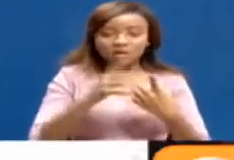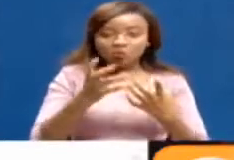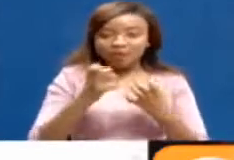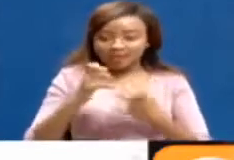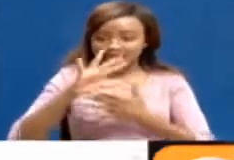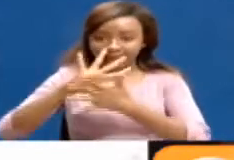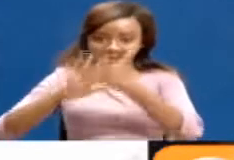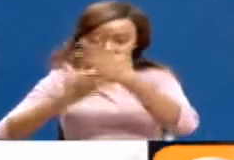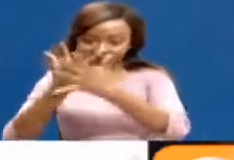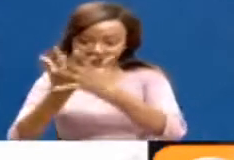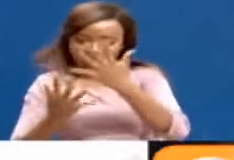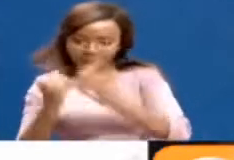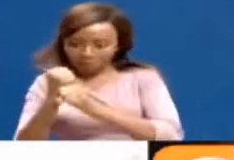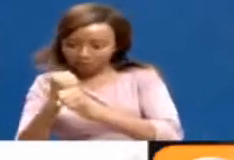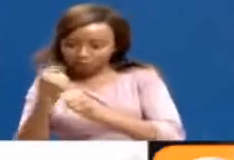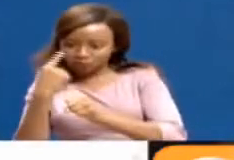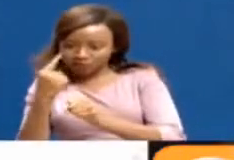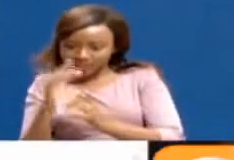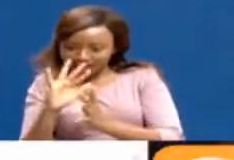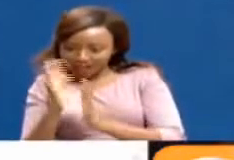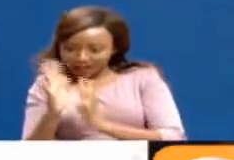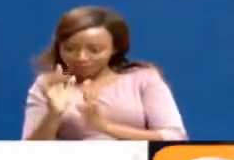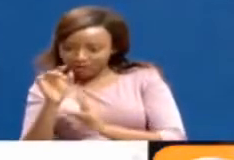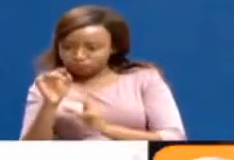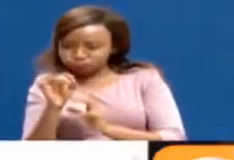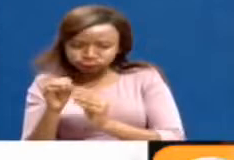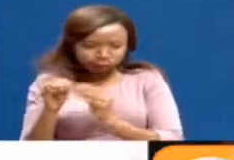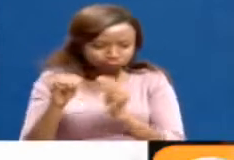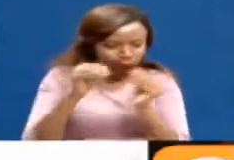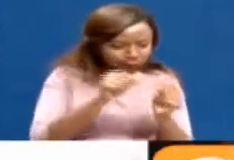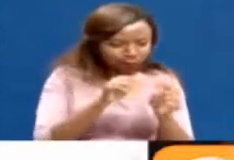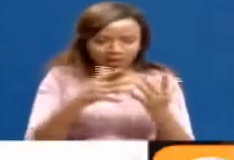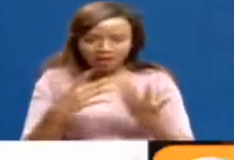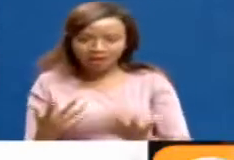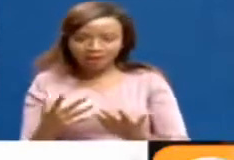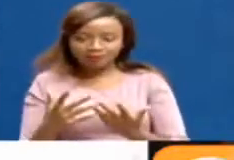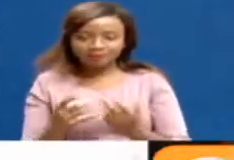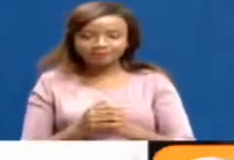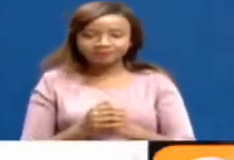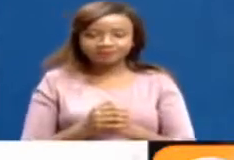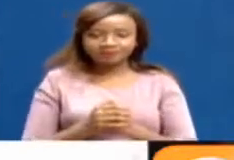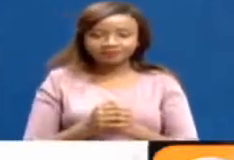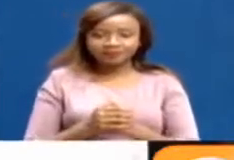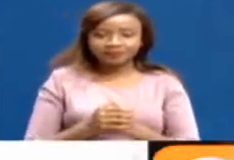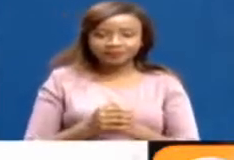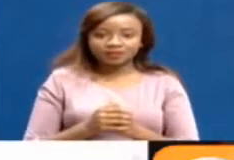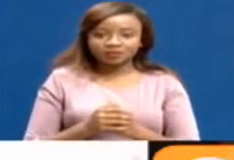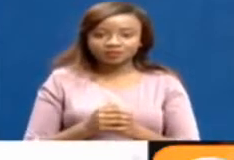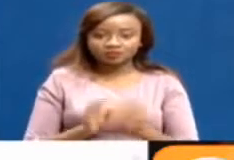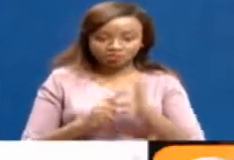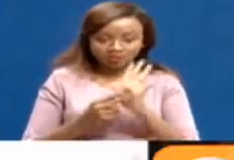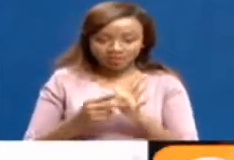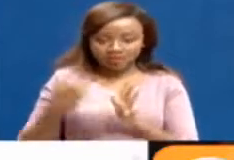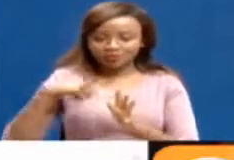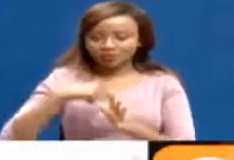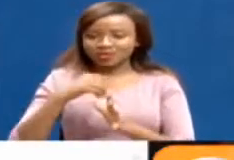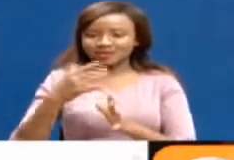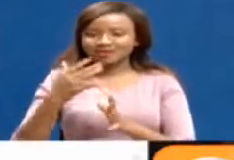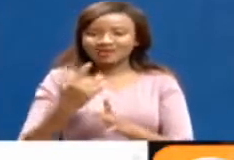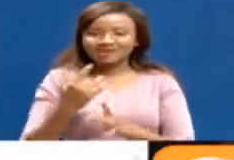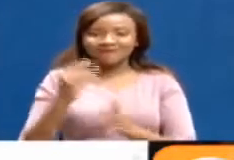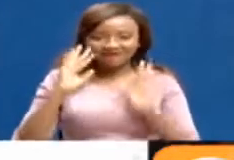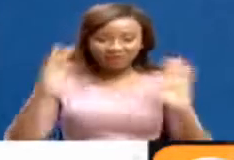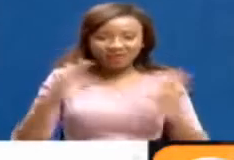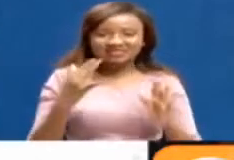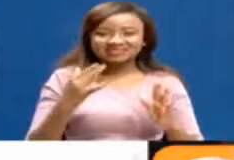dealt with. We decided to call it the Pandemic, Response and Management Bill, so that it is not only about corona. It's